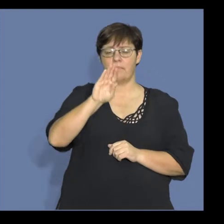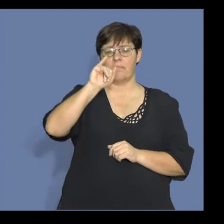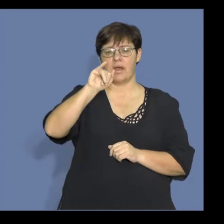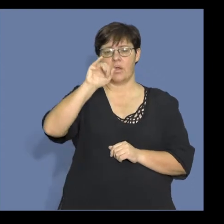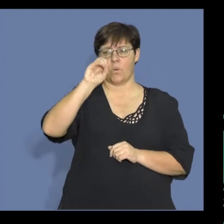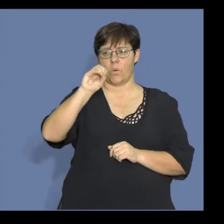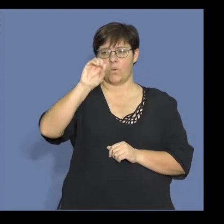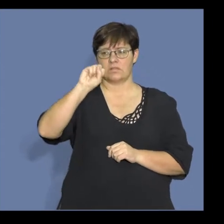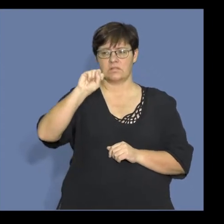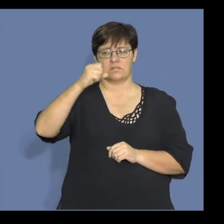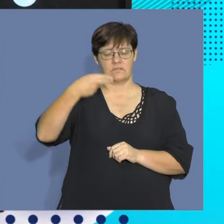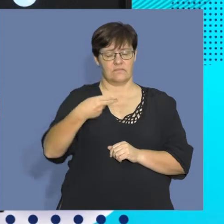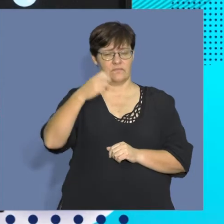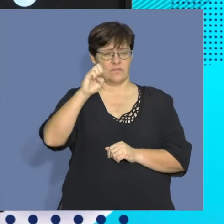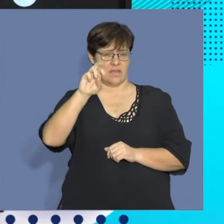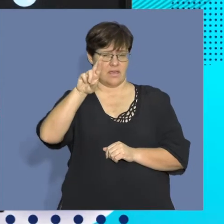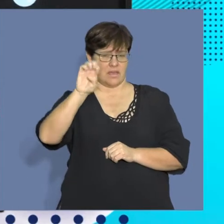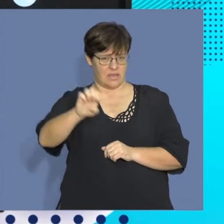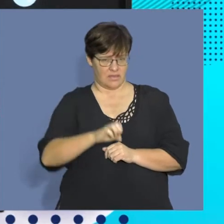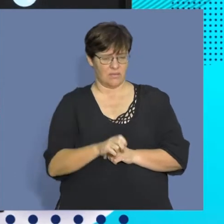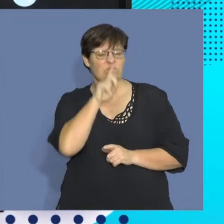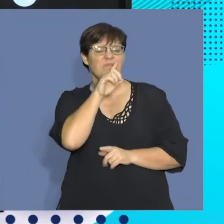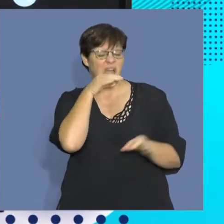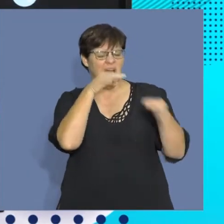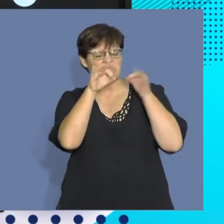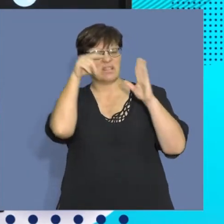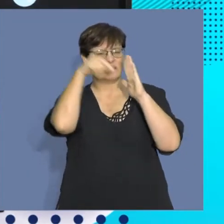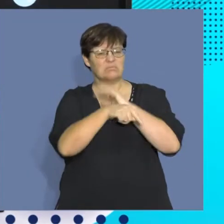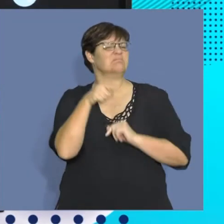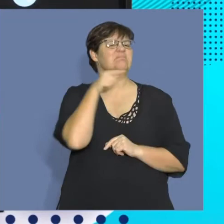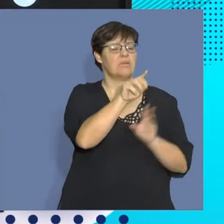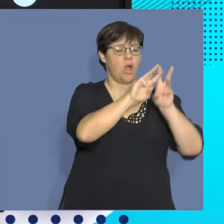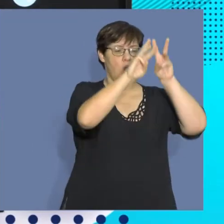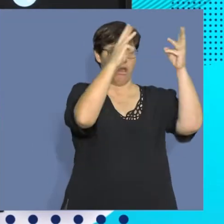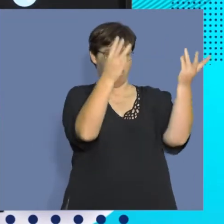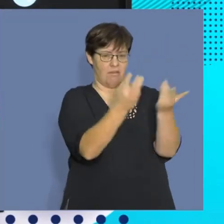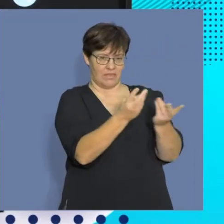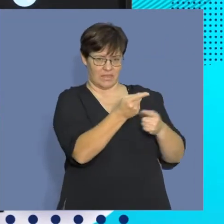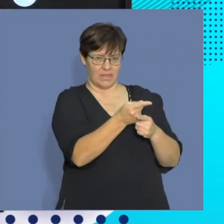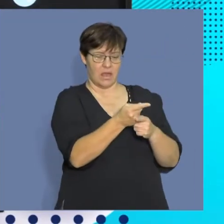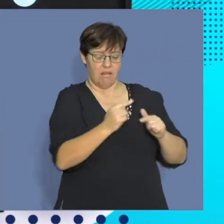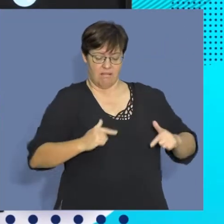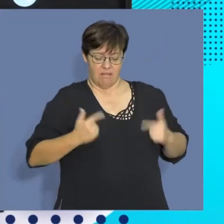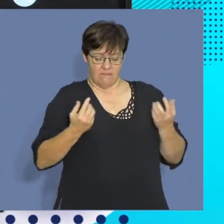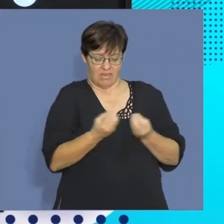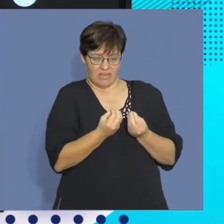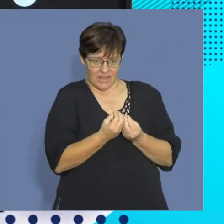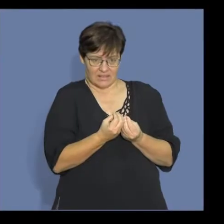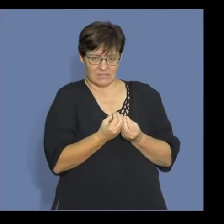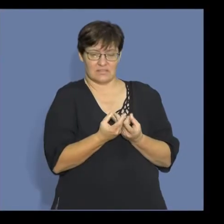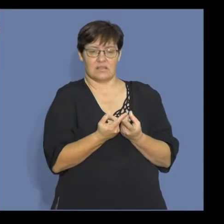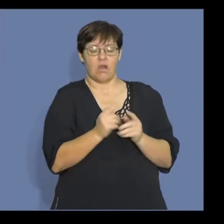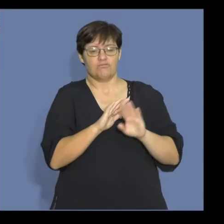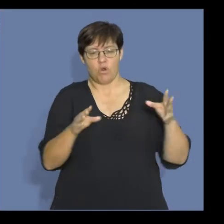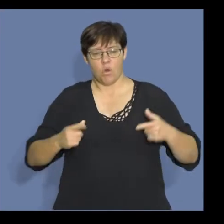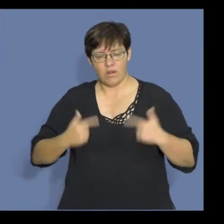concept of biosphere. And if we were to unpack the biosphere, it was that part of the earth where organisms exist. And we said that can be broken